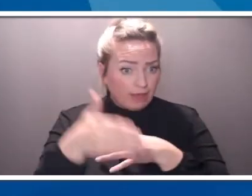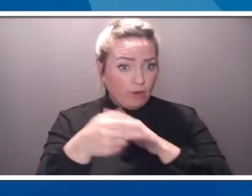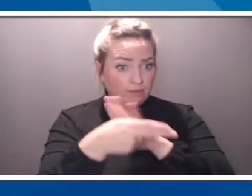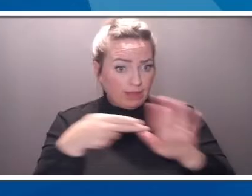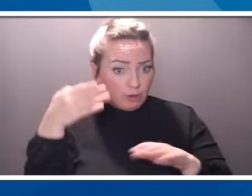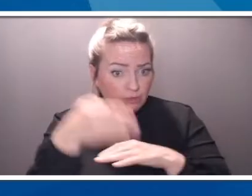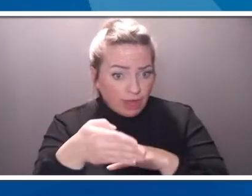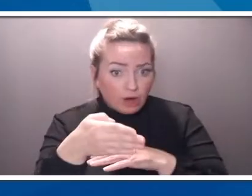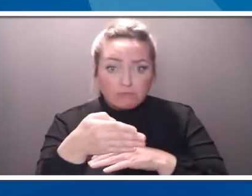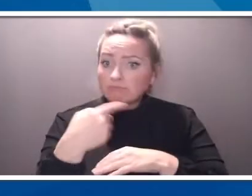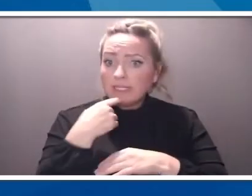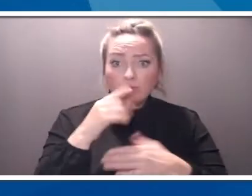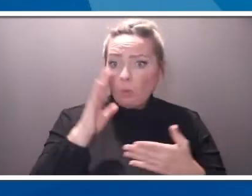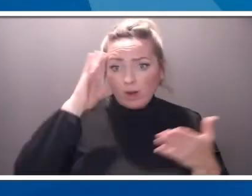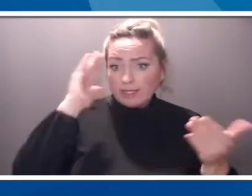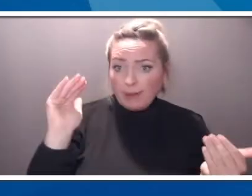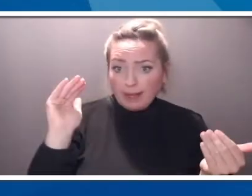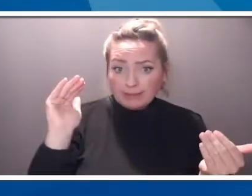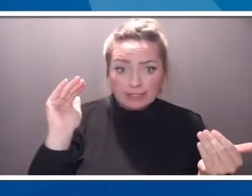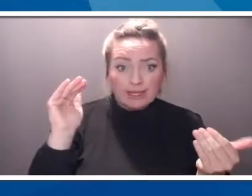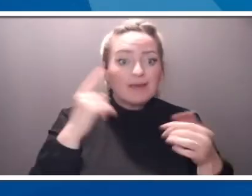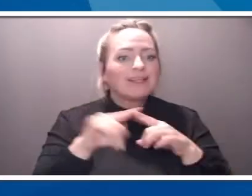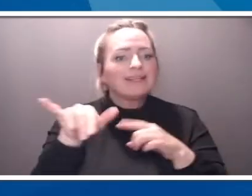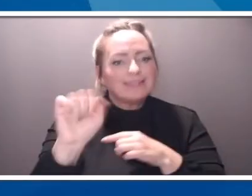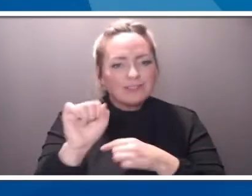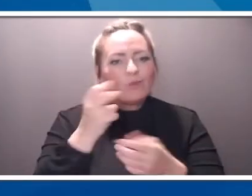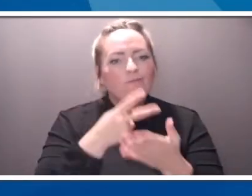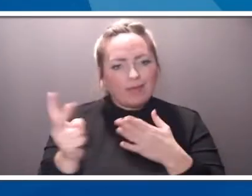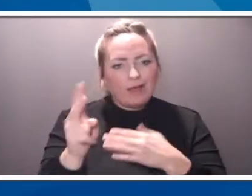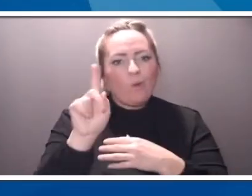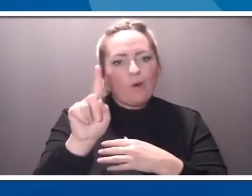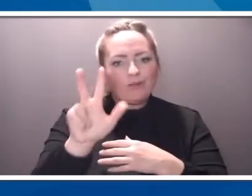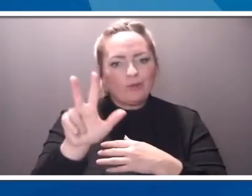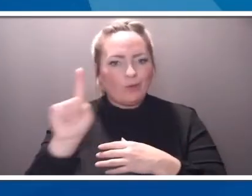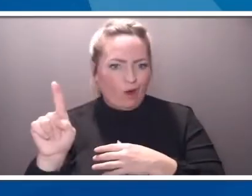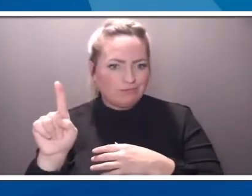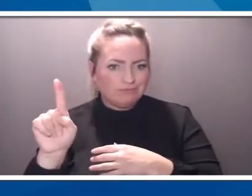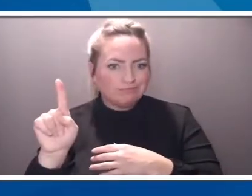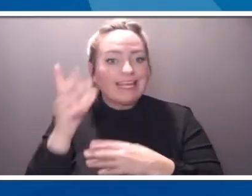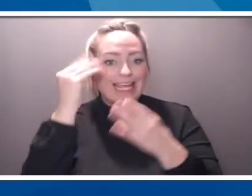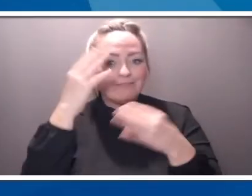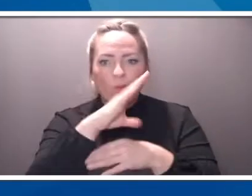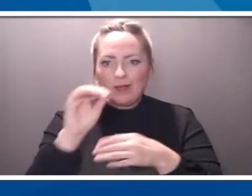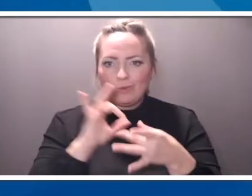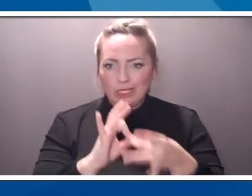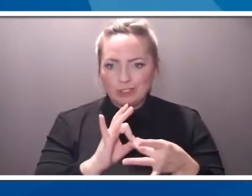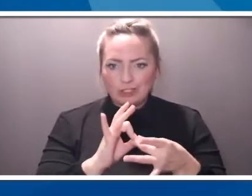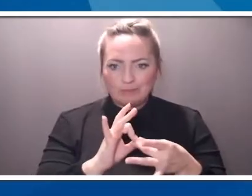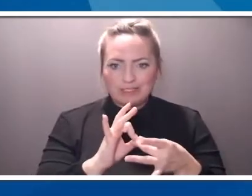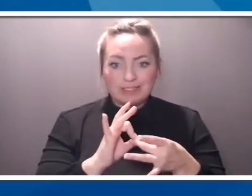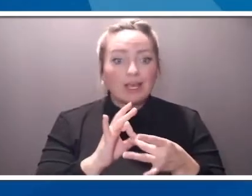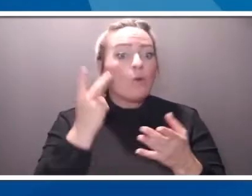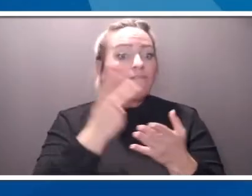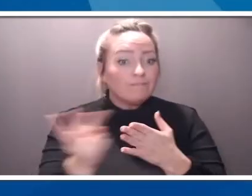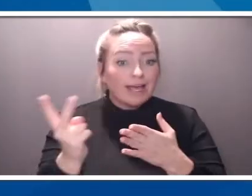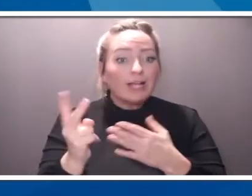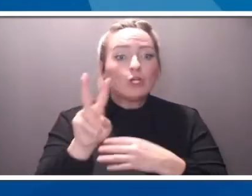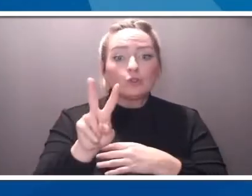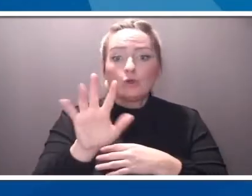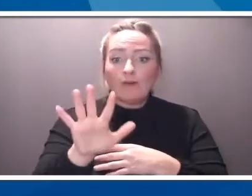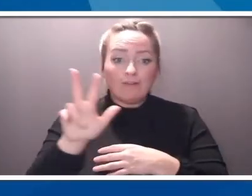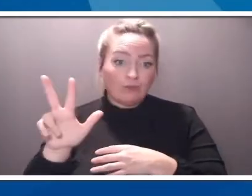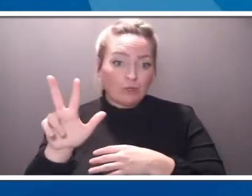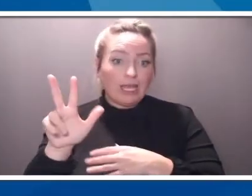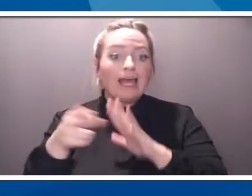have instructions there and a label there that basically says what's expected. But then, yes, it will fail 131 info and relationships.